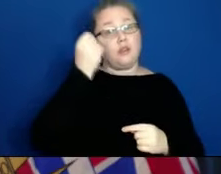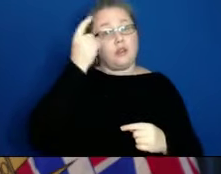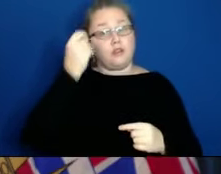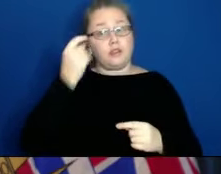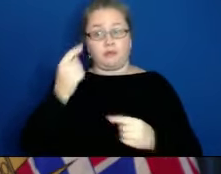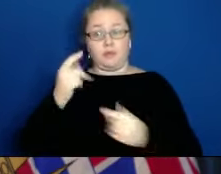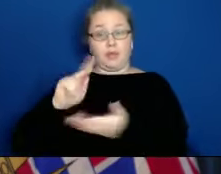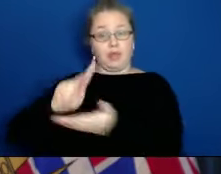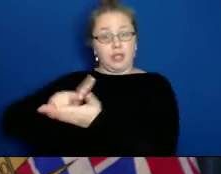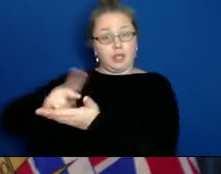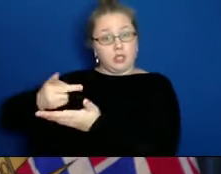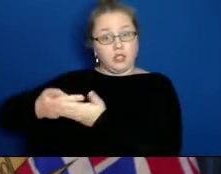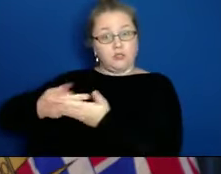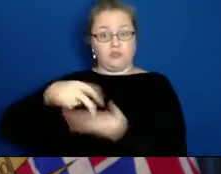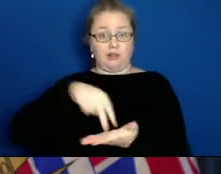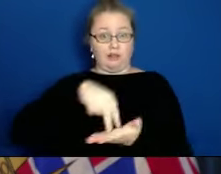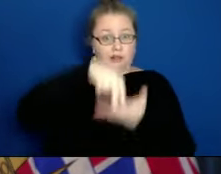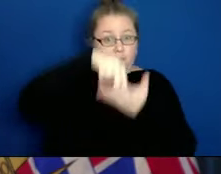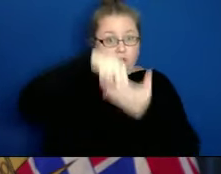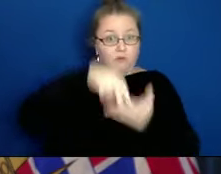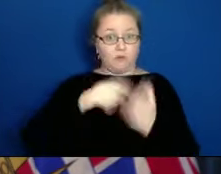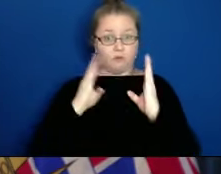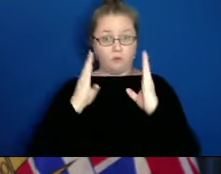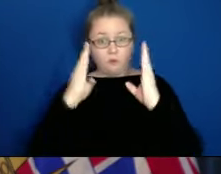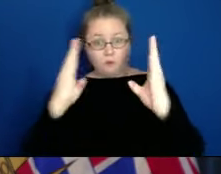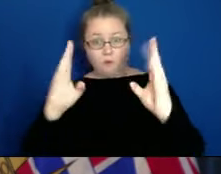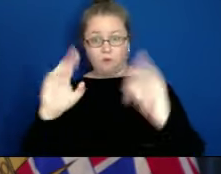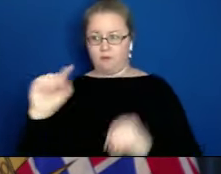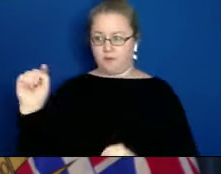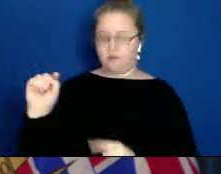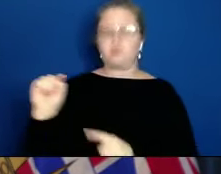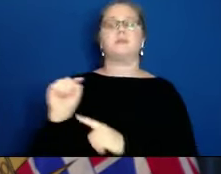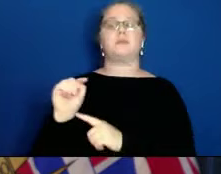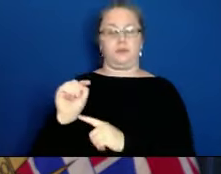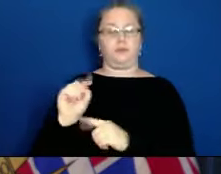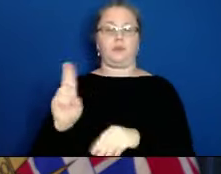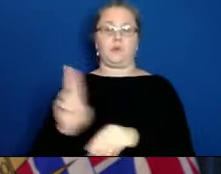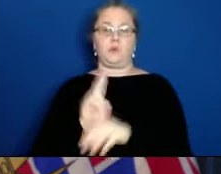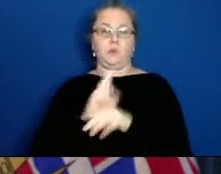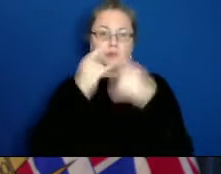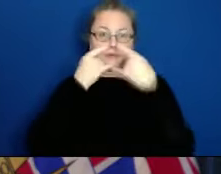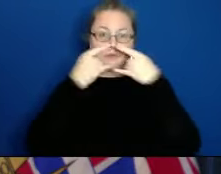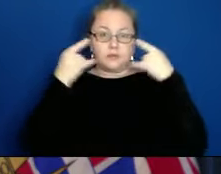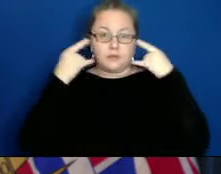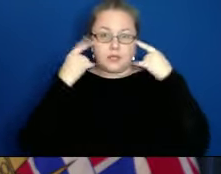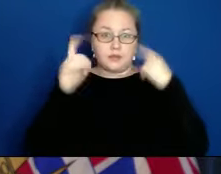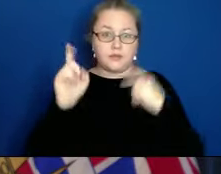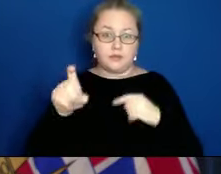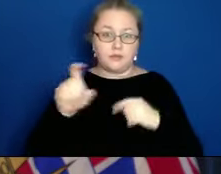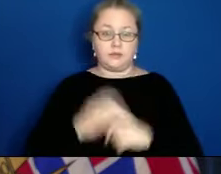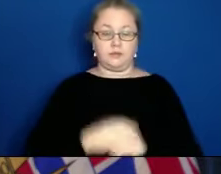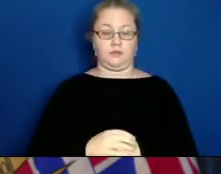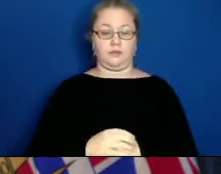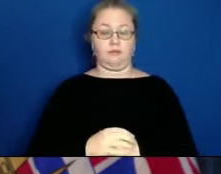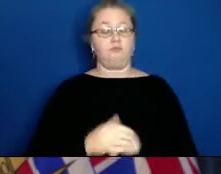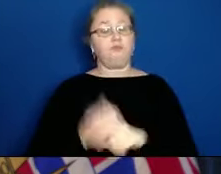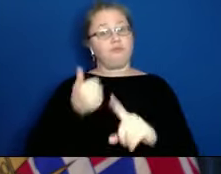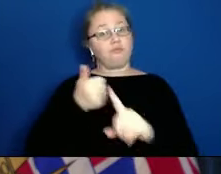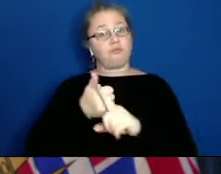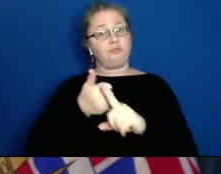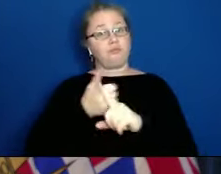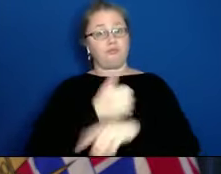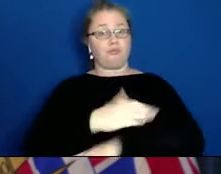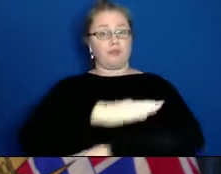space like elevators, hallways and other common areas, you do. If you are behind service counters and you